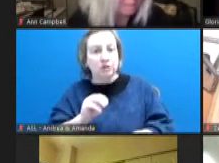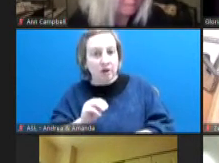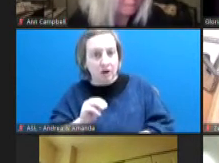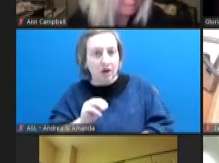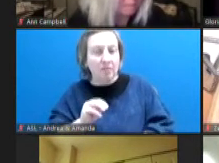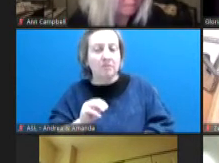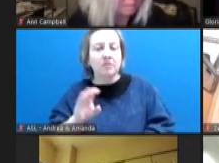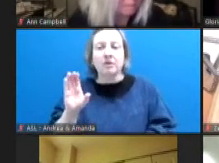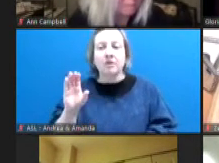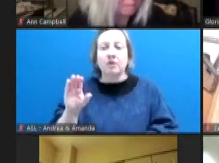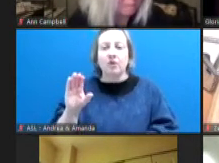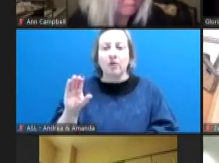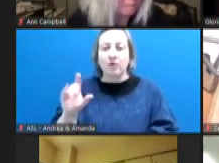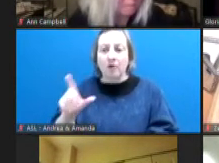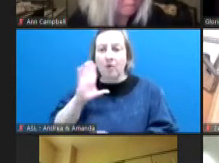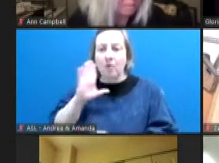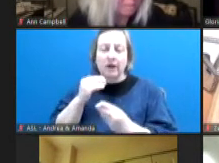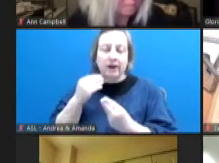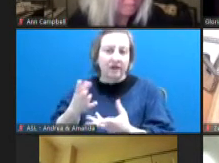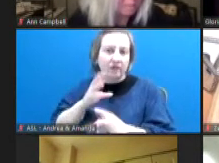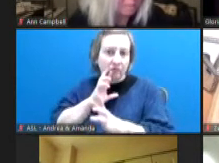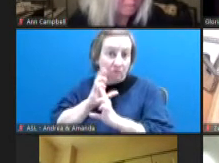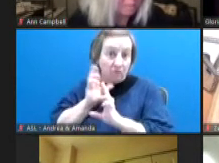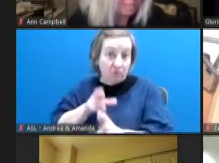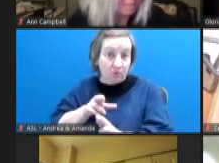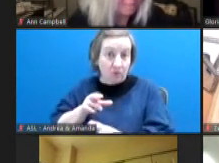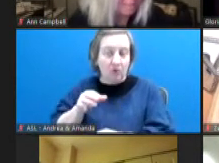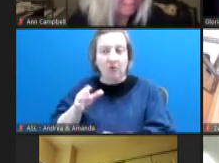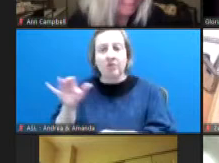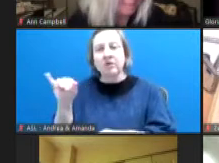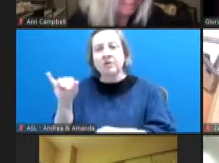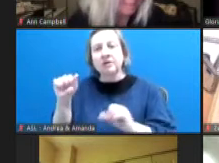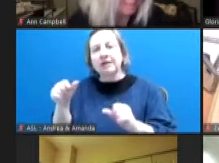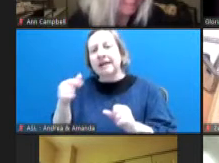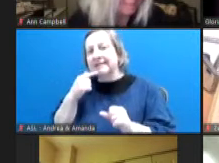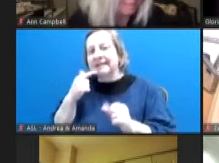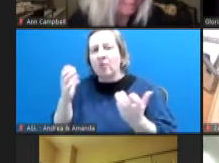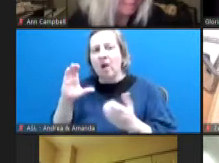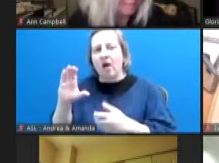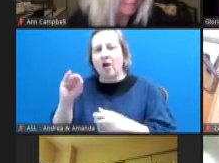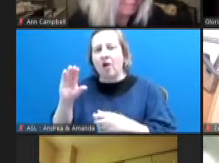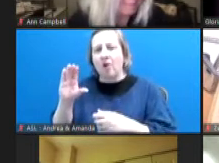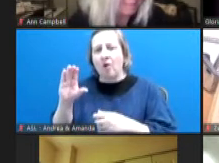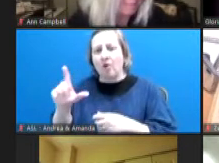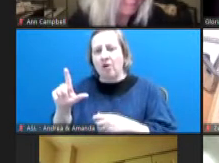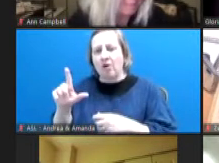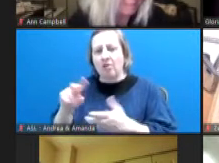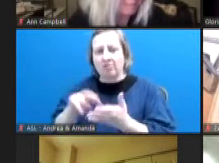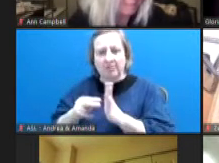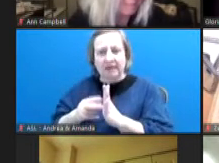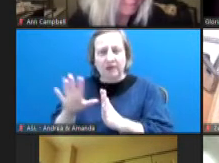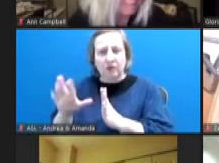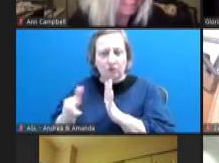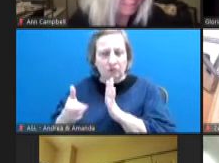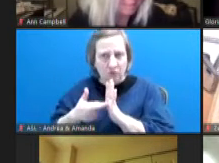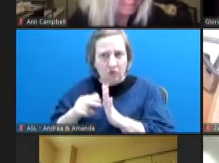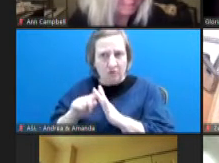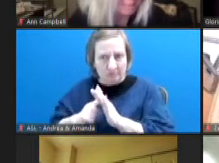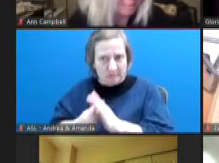COCO is going to give a report. And if you could also quickly say who, what the COCO is and your role at the beginning. And